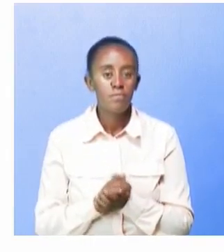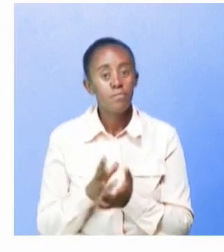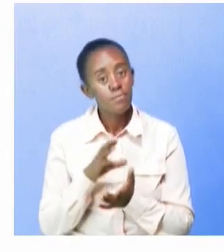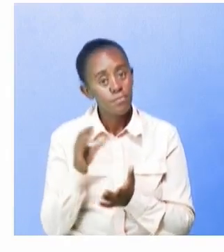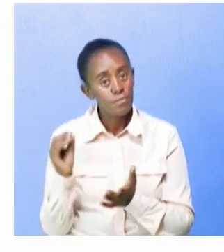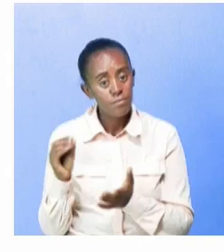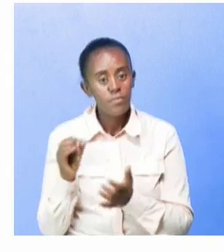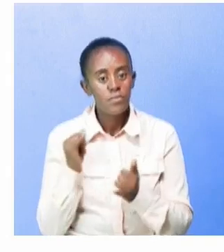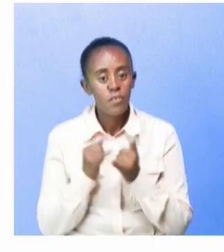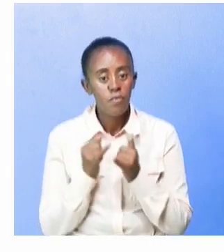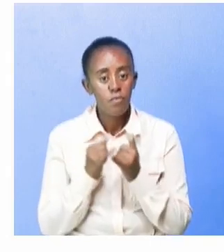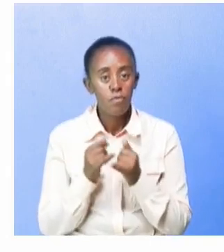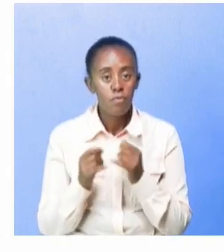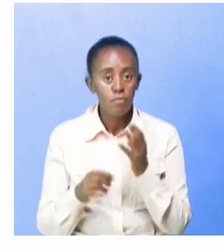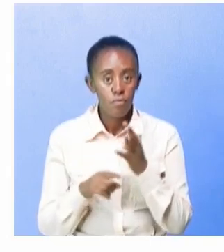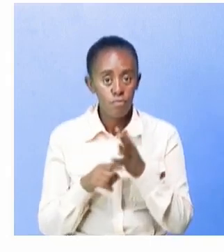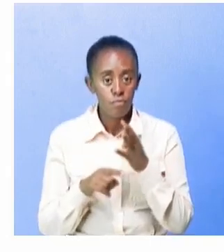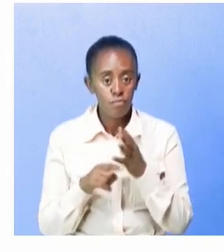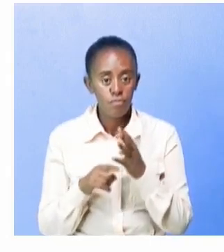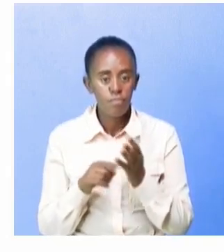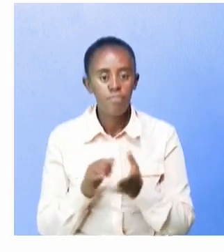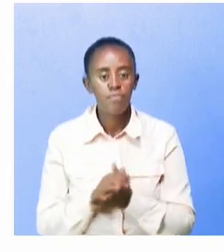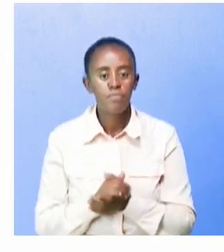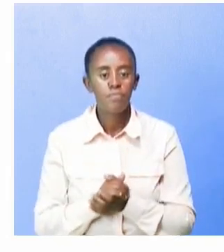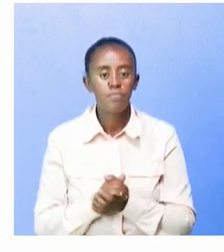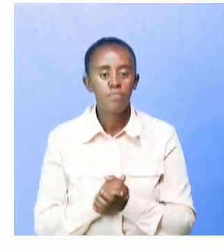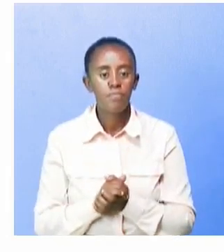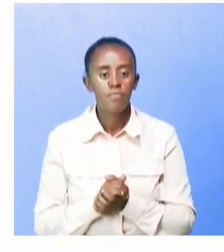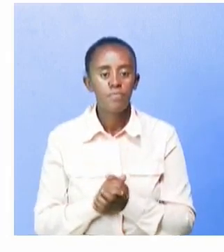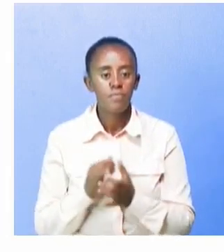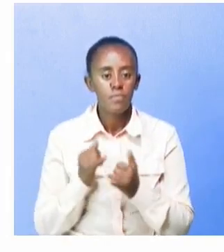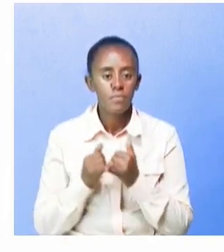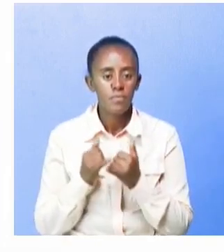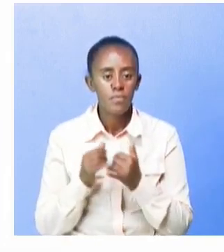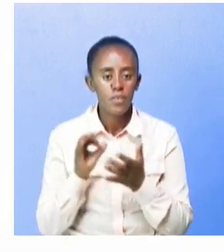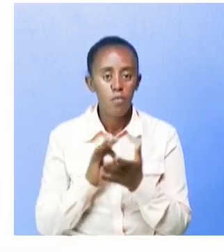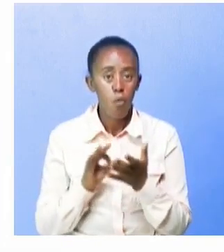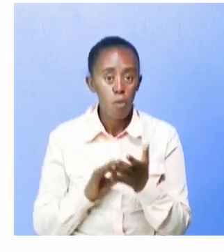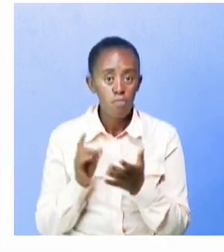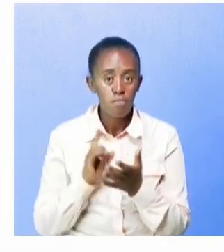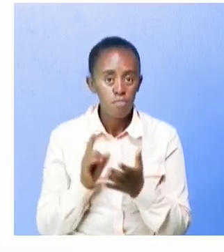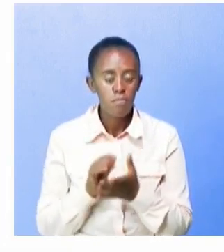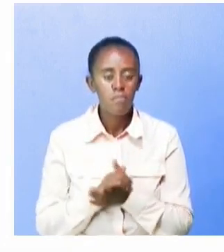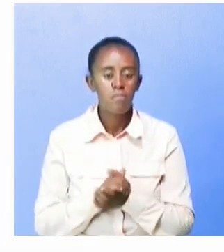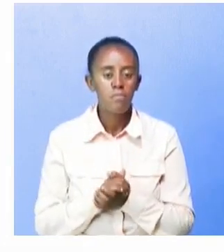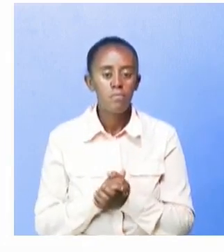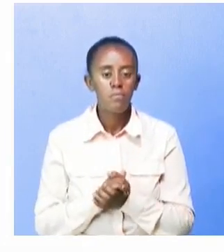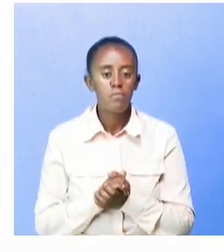And finally, we have the last form is past